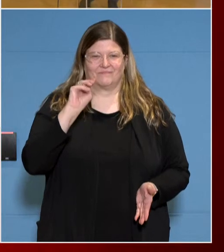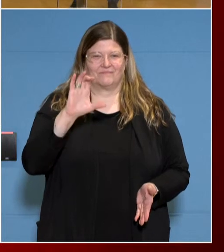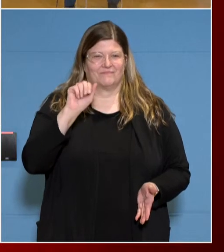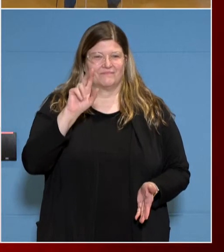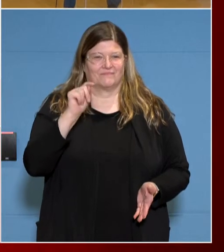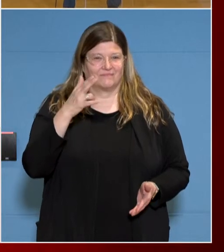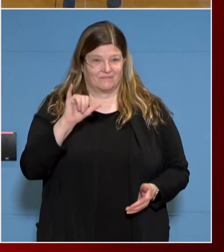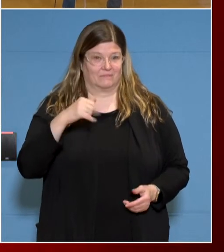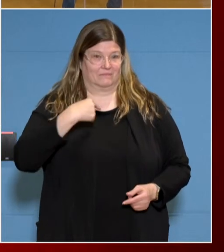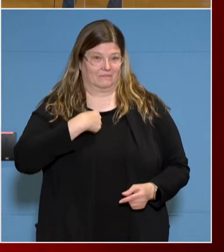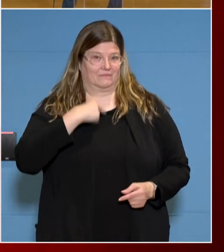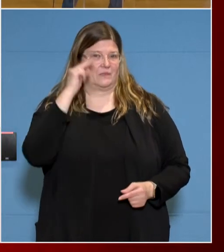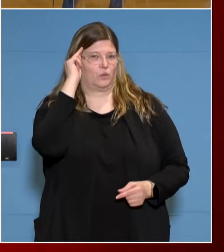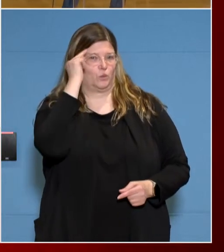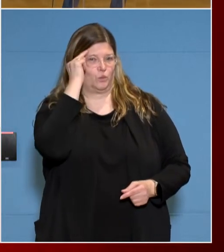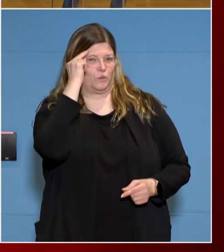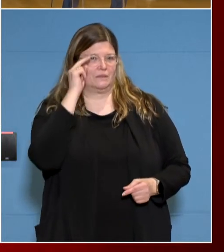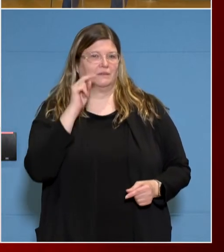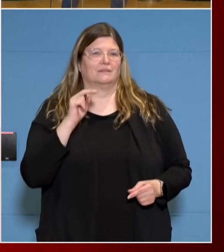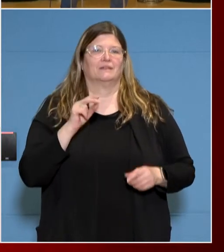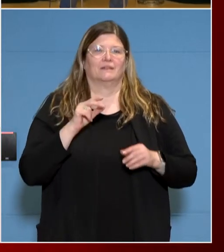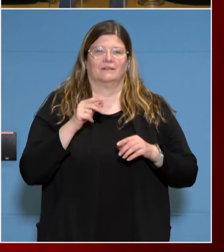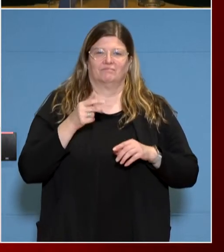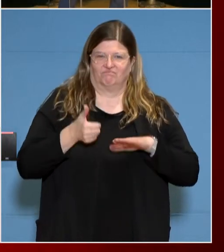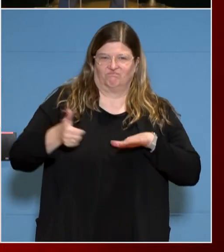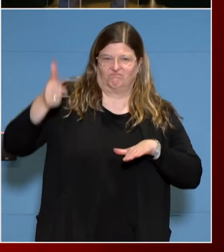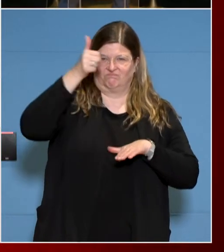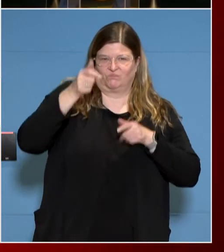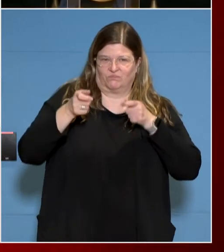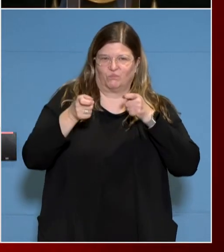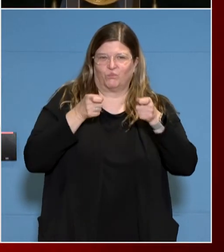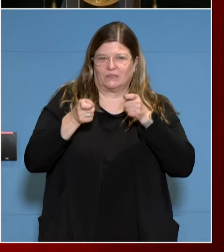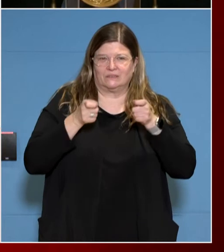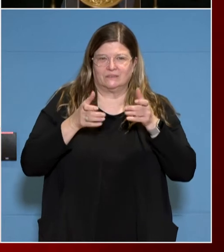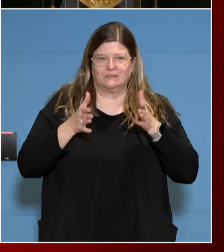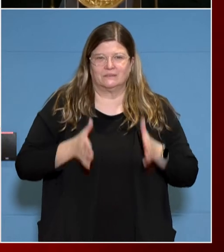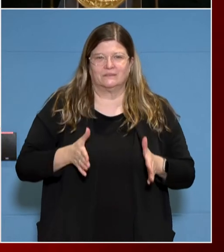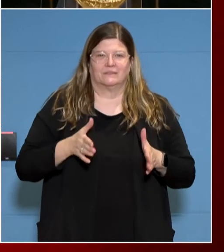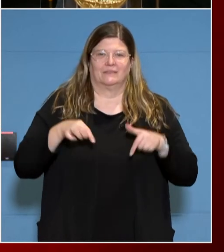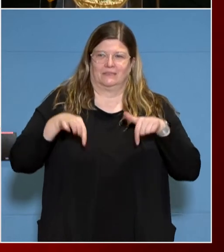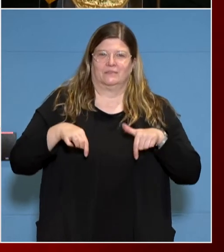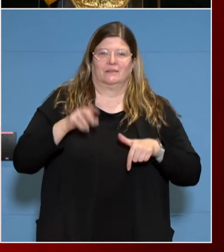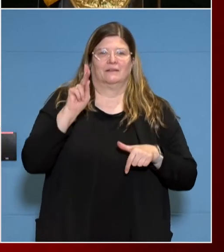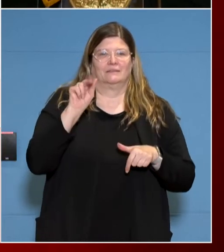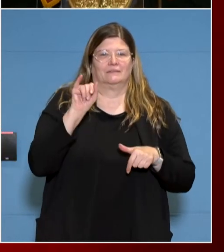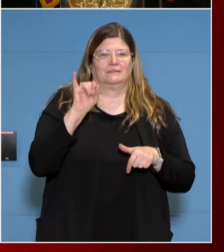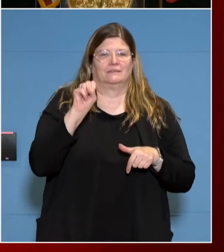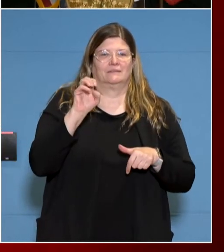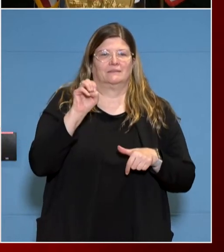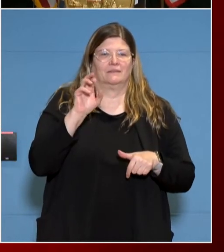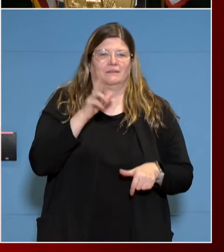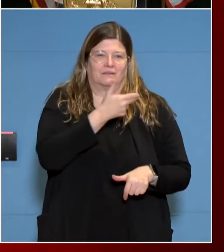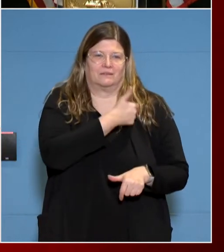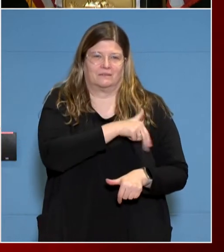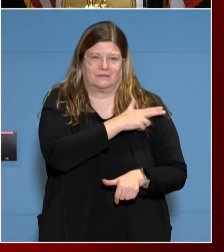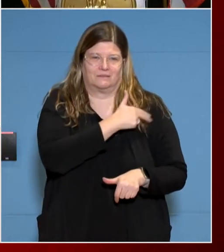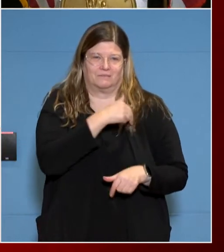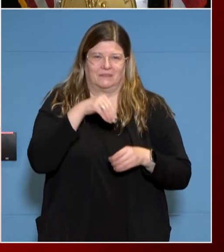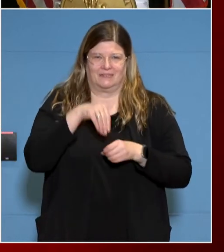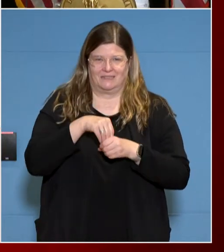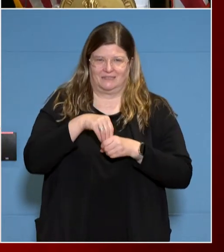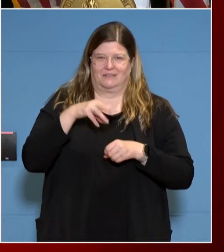Kaiser Permanente in the Mid-Atlantic. I want to thank everyone today for coming to the Kaiser Permanente Capitol Hill Medical